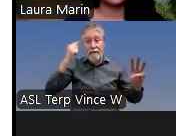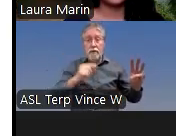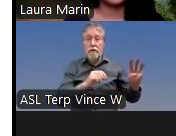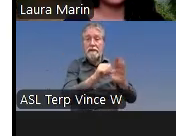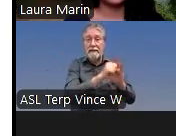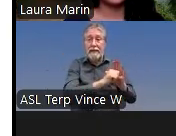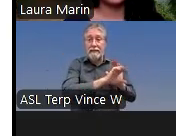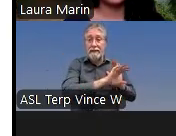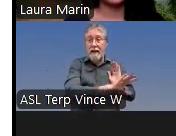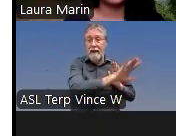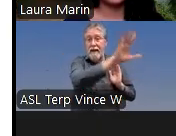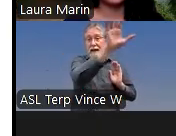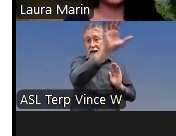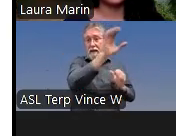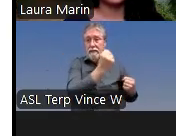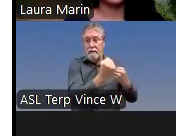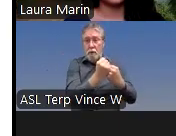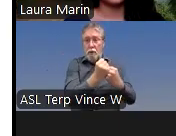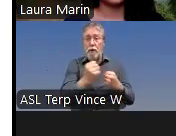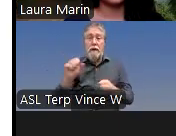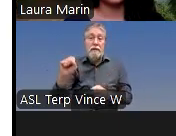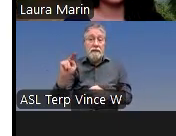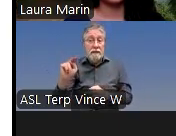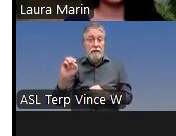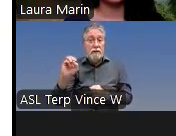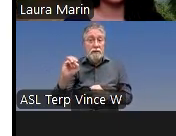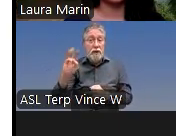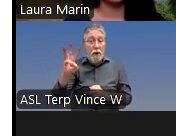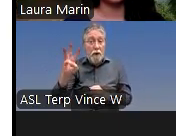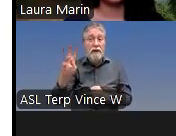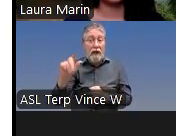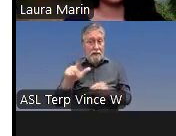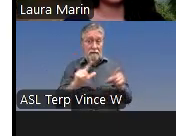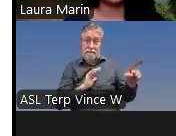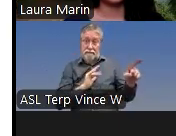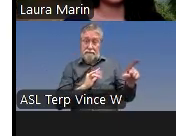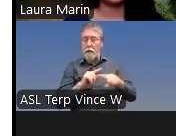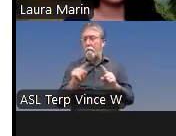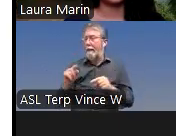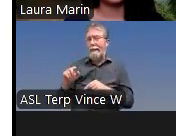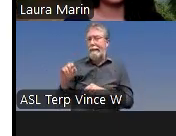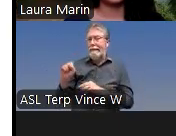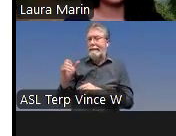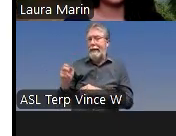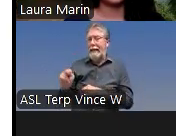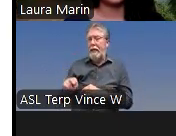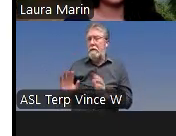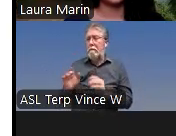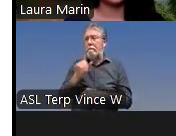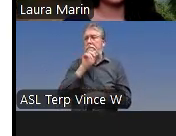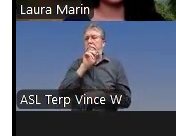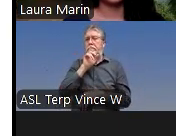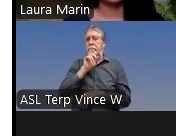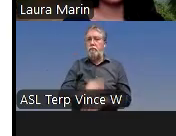we have a lot of users, both public and private. We are a big feeder network into the